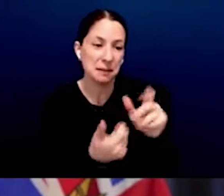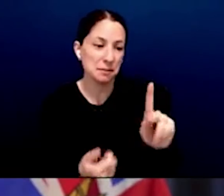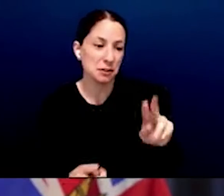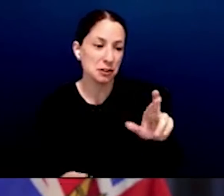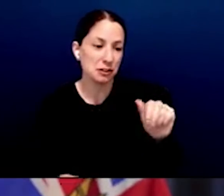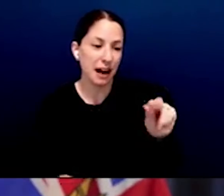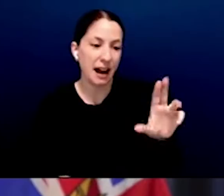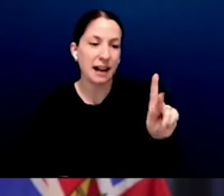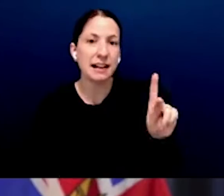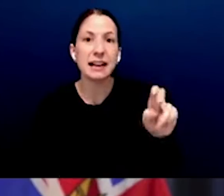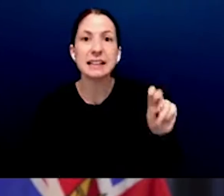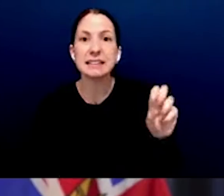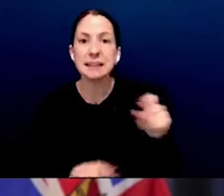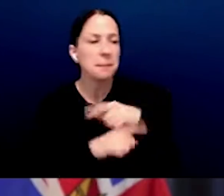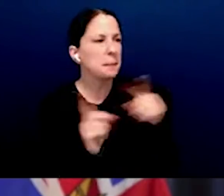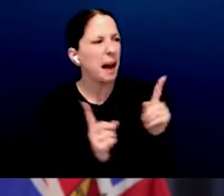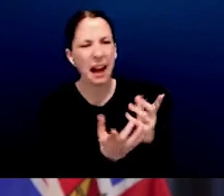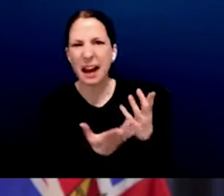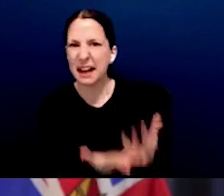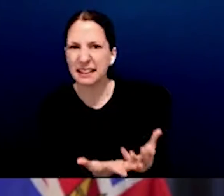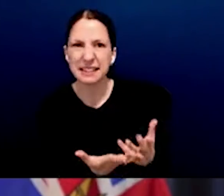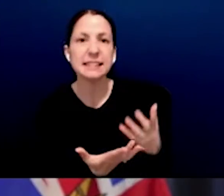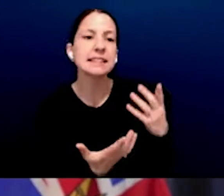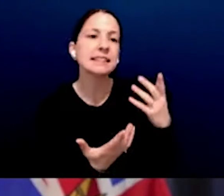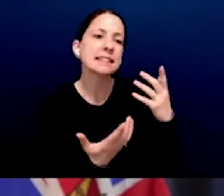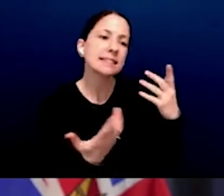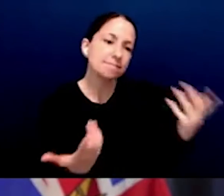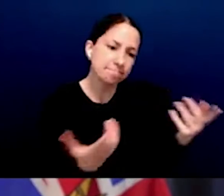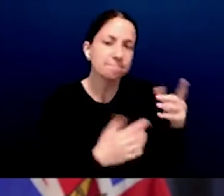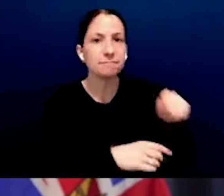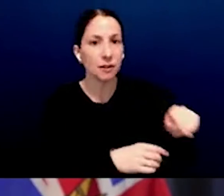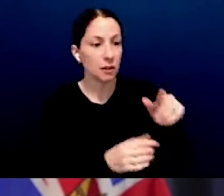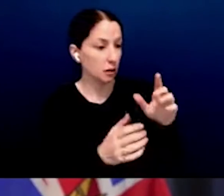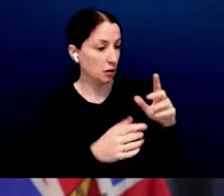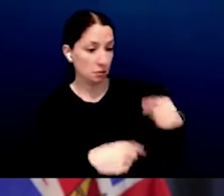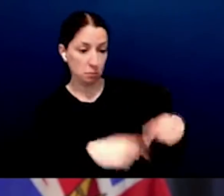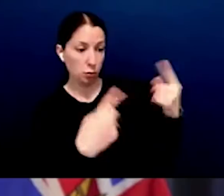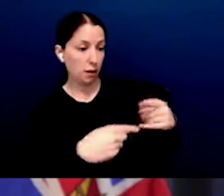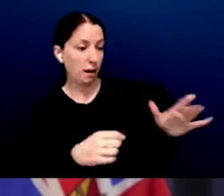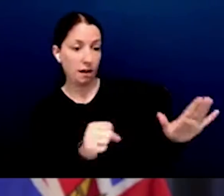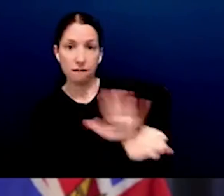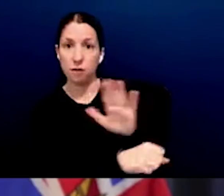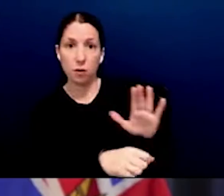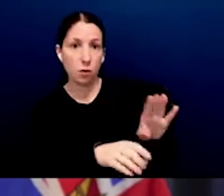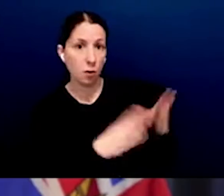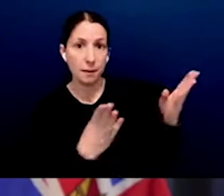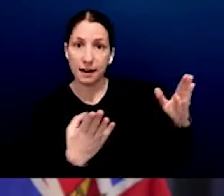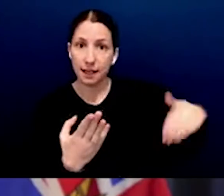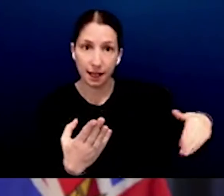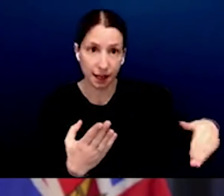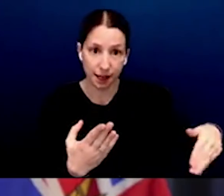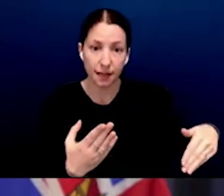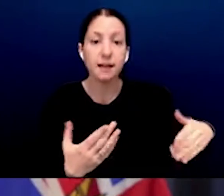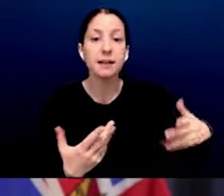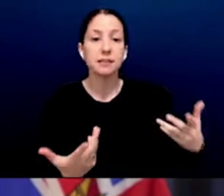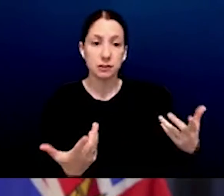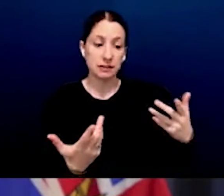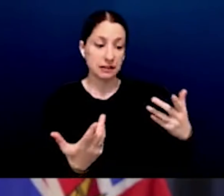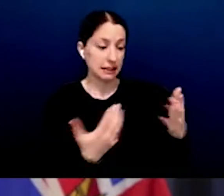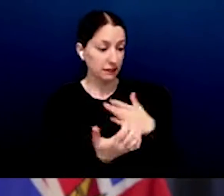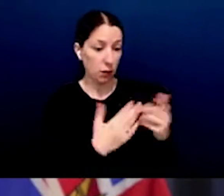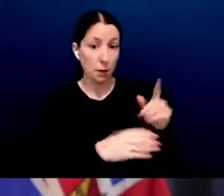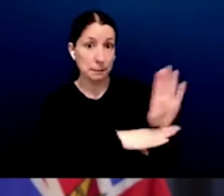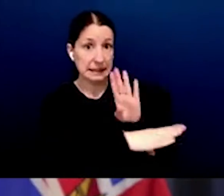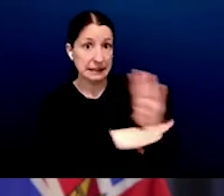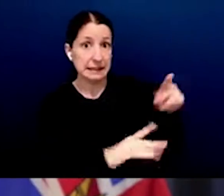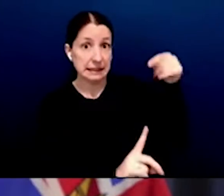a factor in the equation, and also, of course, without the border being fully open to other British Columbians, although the trip was largely business, there would